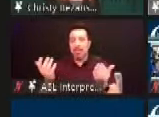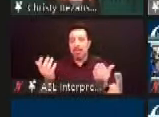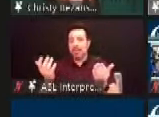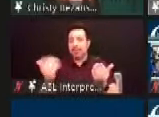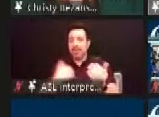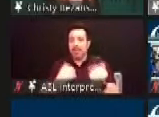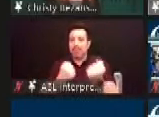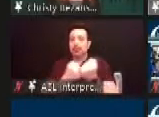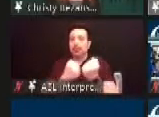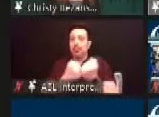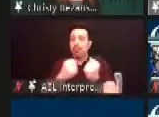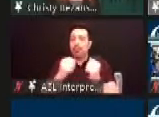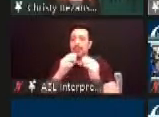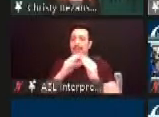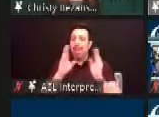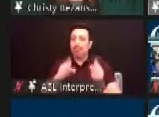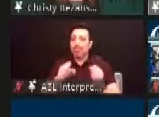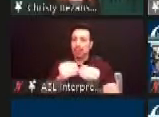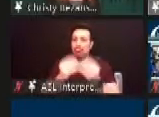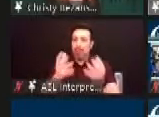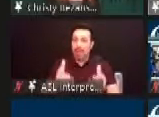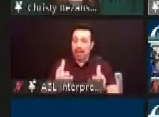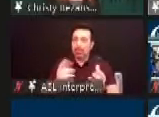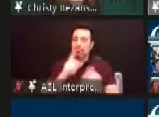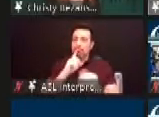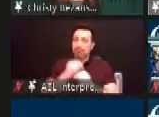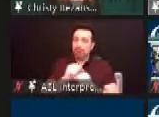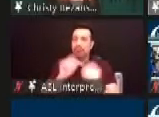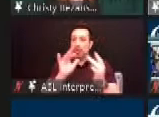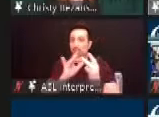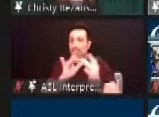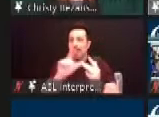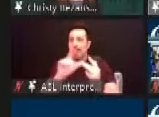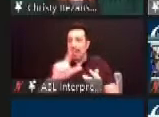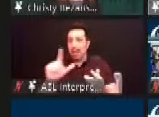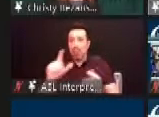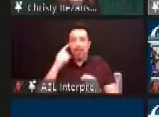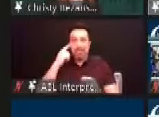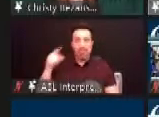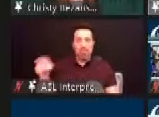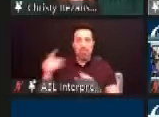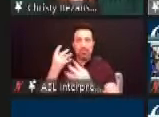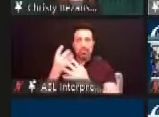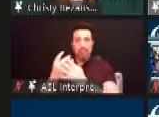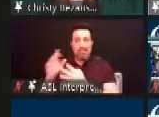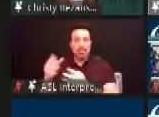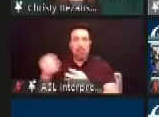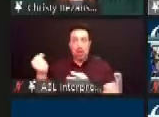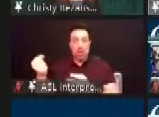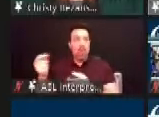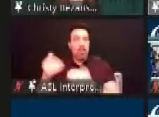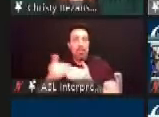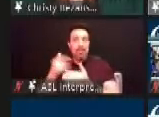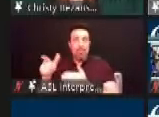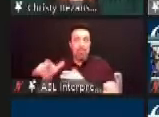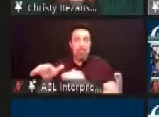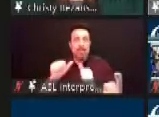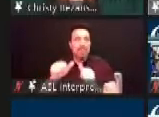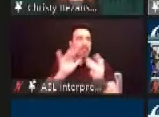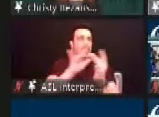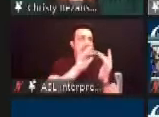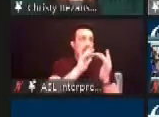supportive housing provider actually contacting landlords on a person's behalf before that person ever leaves